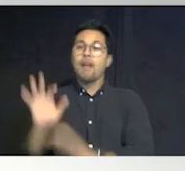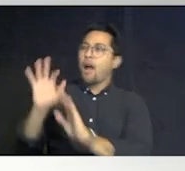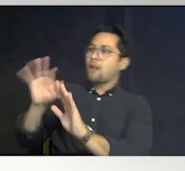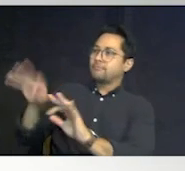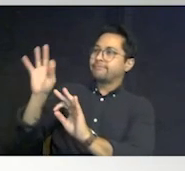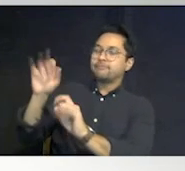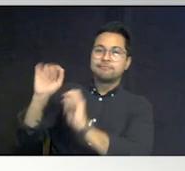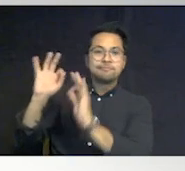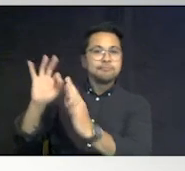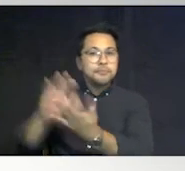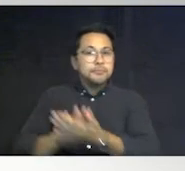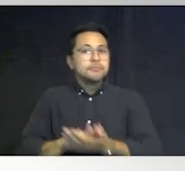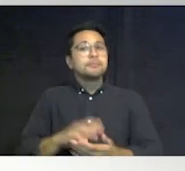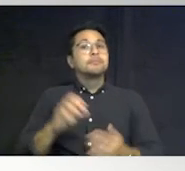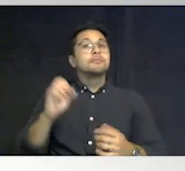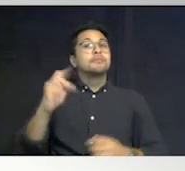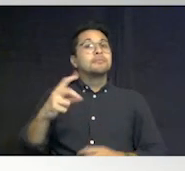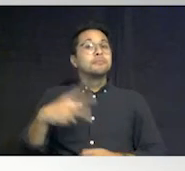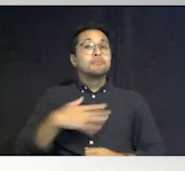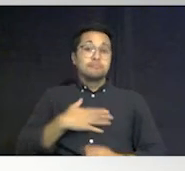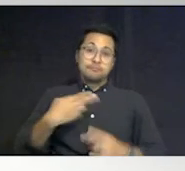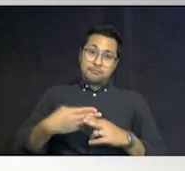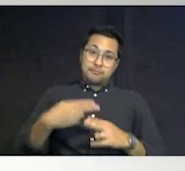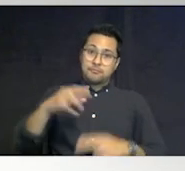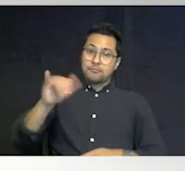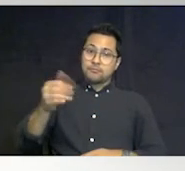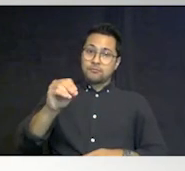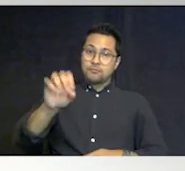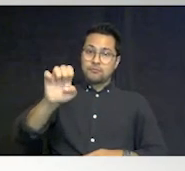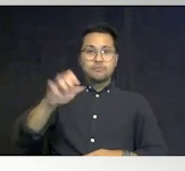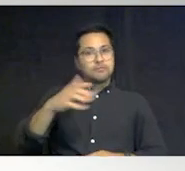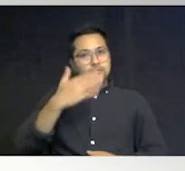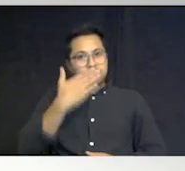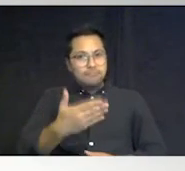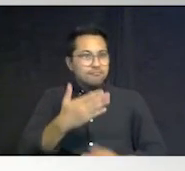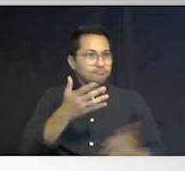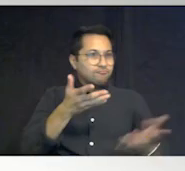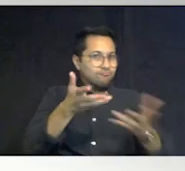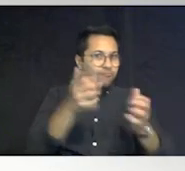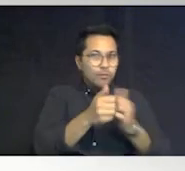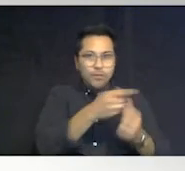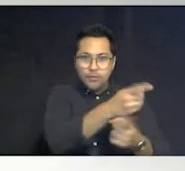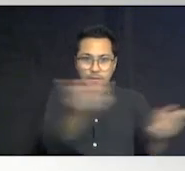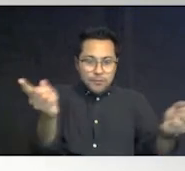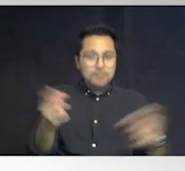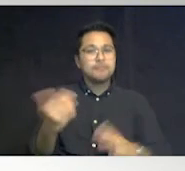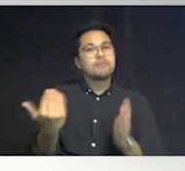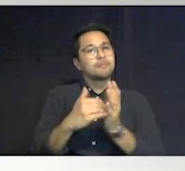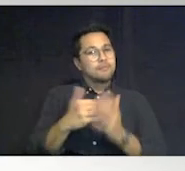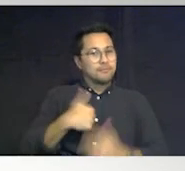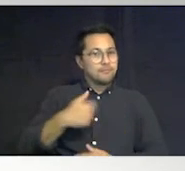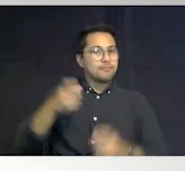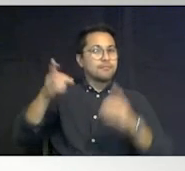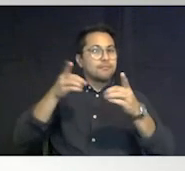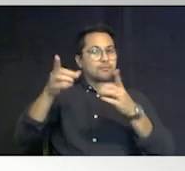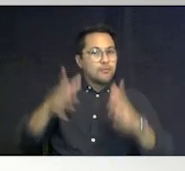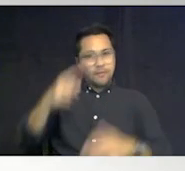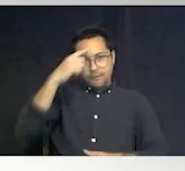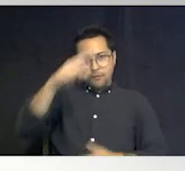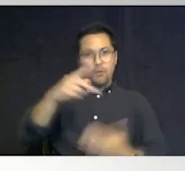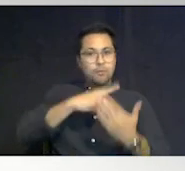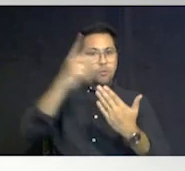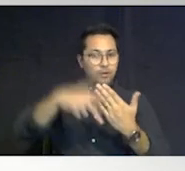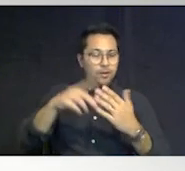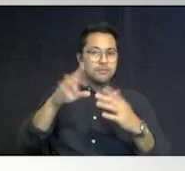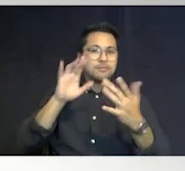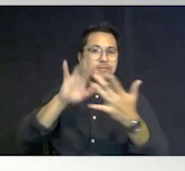Perfect. All right, so first and foremost, my name is Joe LaBelle. It's good to talk to all of you. Like I said previously, I'm the Director of Programs Impact at Family